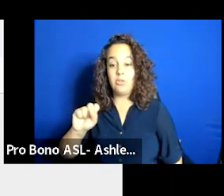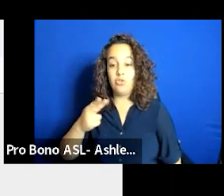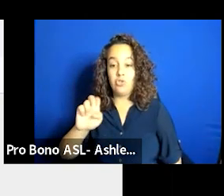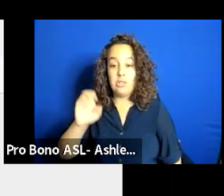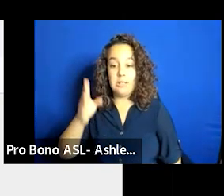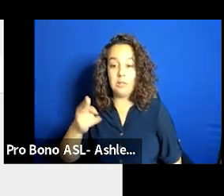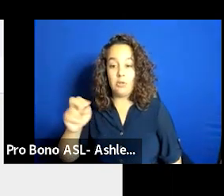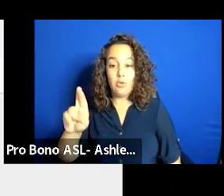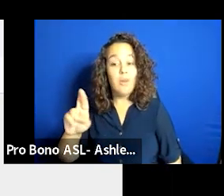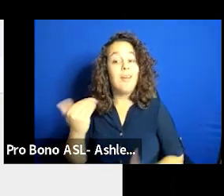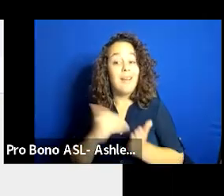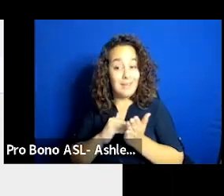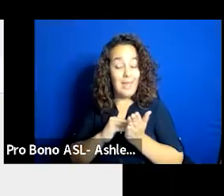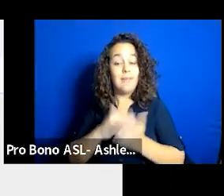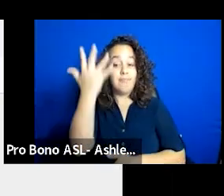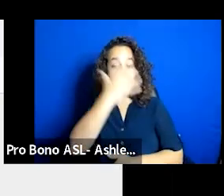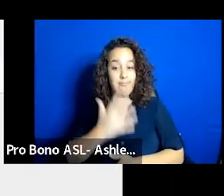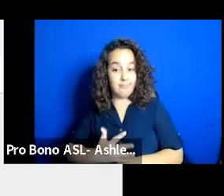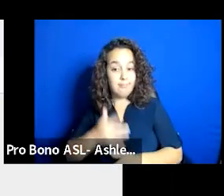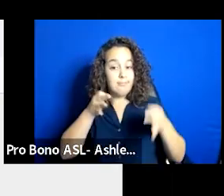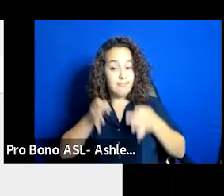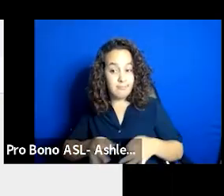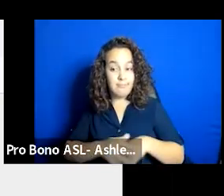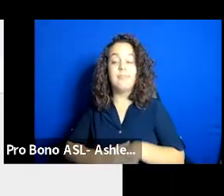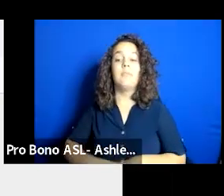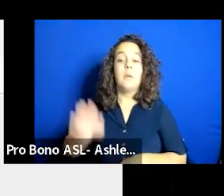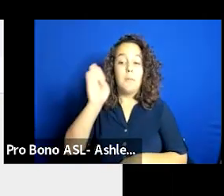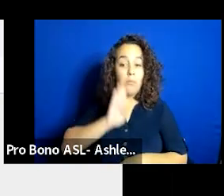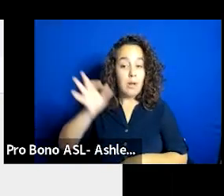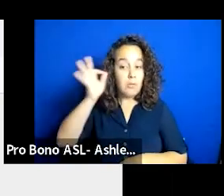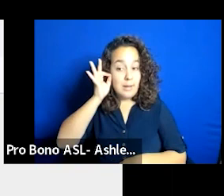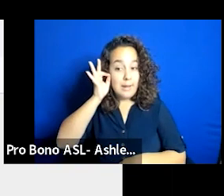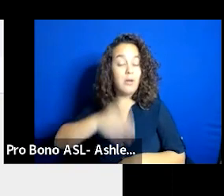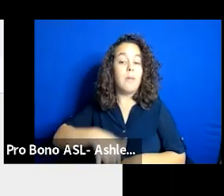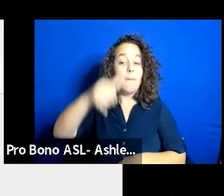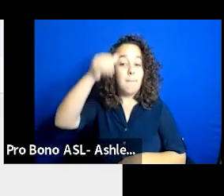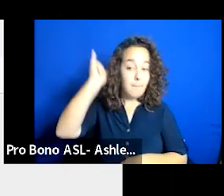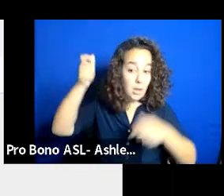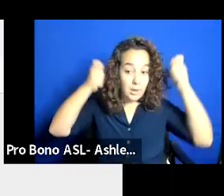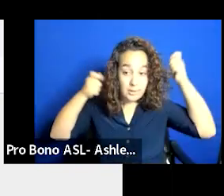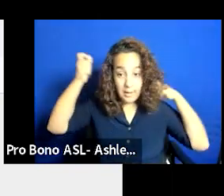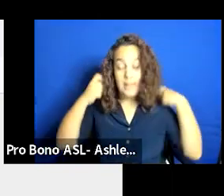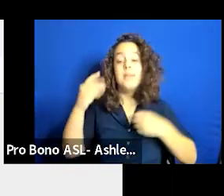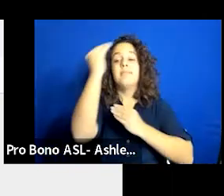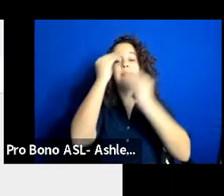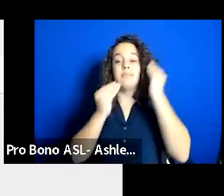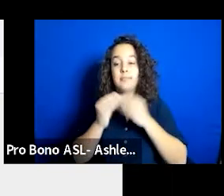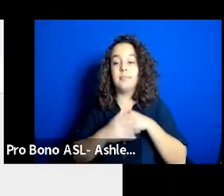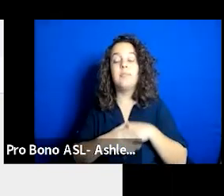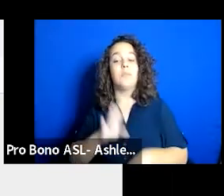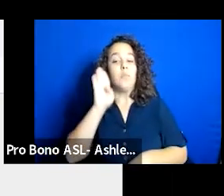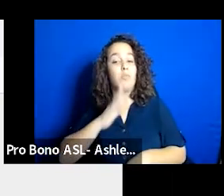have brown hair with blonde highlights, red lipstick, little to no other makeup, a brown